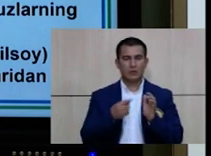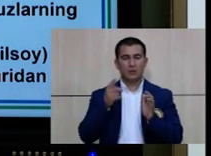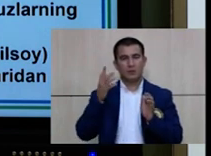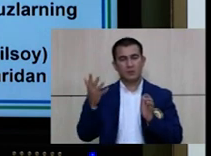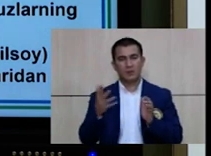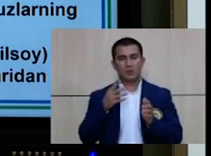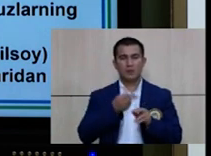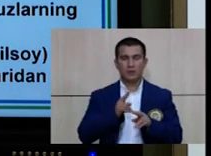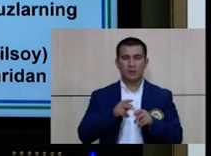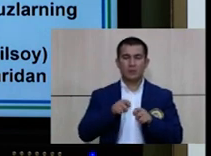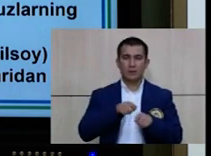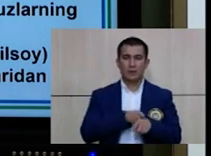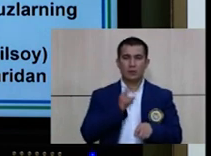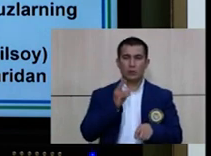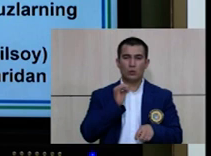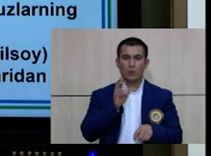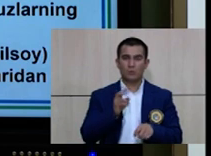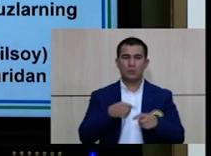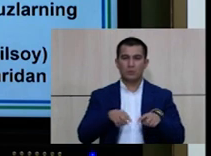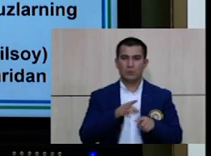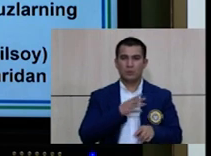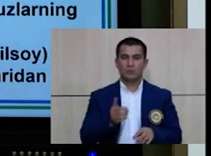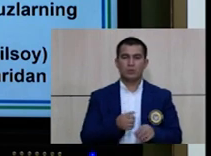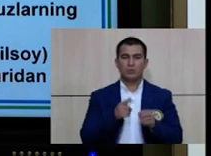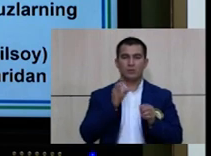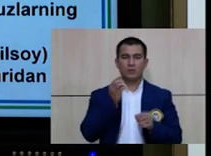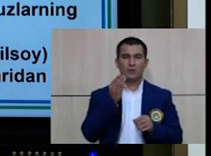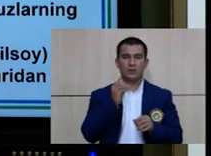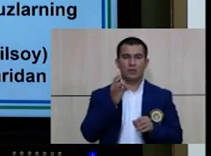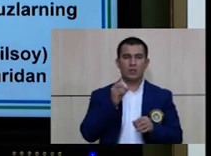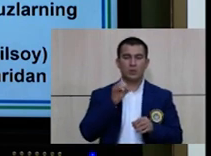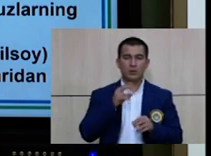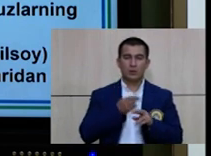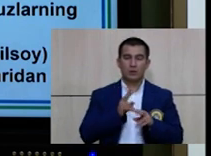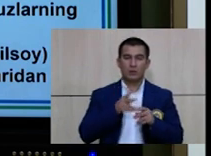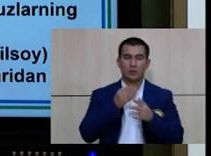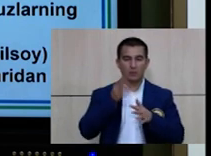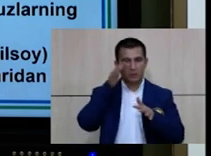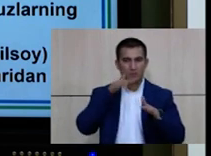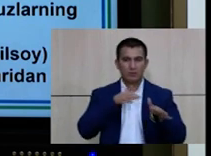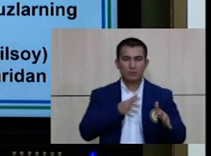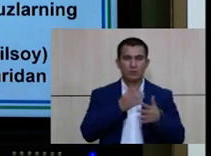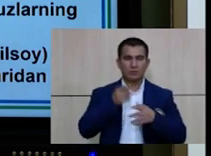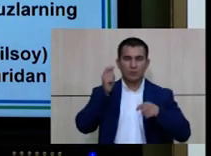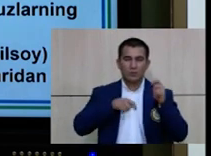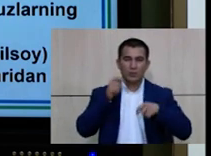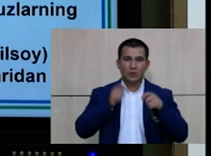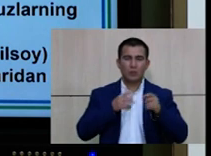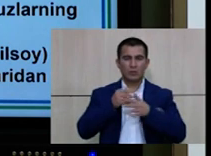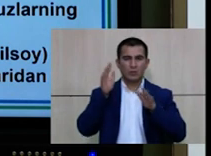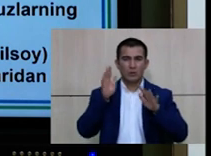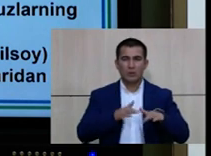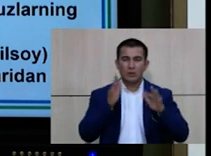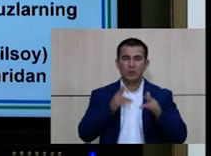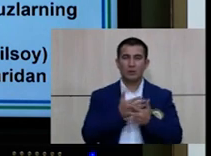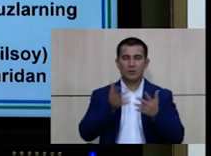7.5 metr kubni tashkil etib, Sherobod daryo qor yomg'ir suvlaridan to'yinganligi